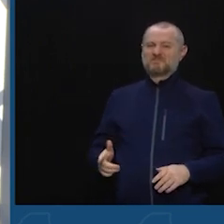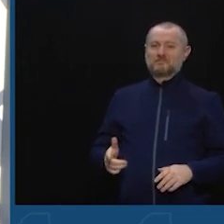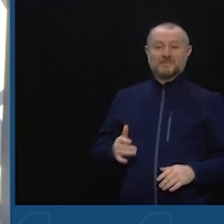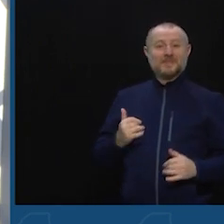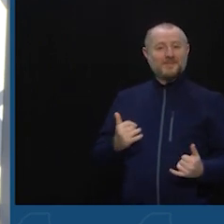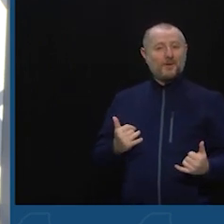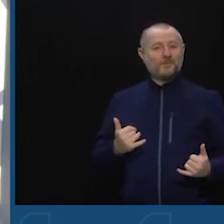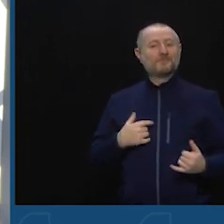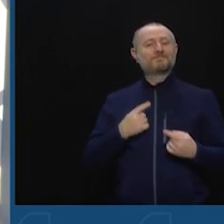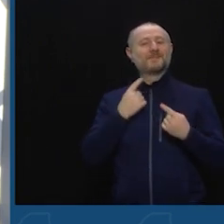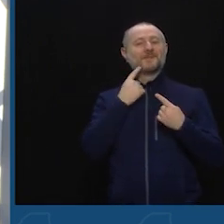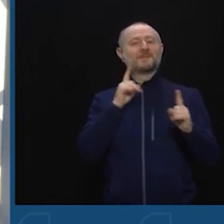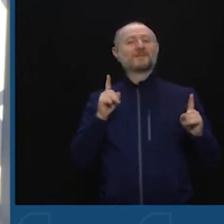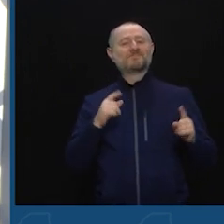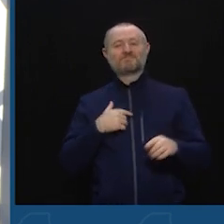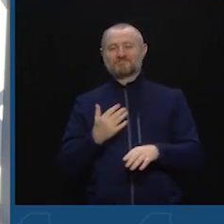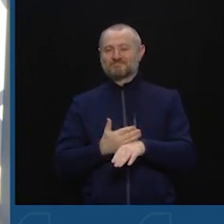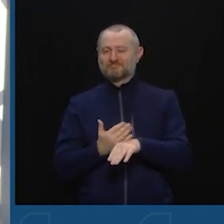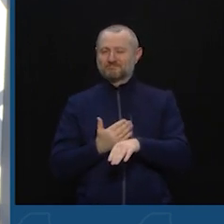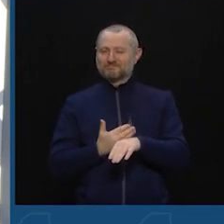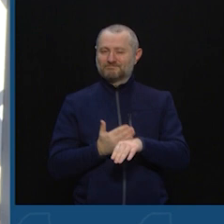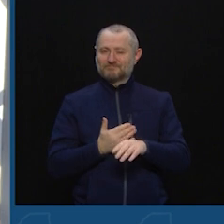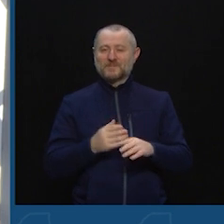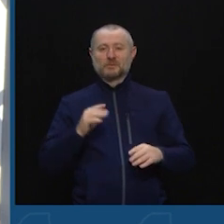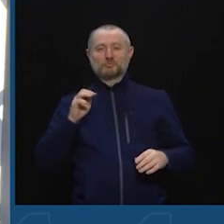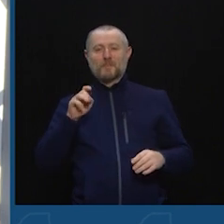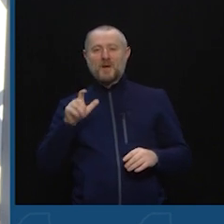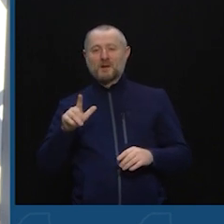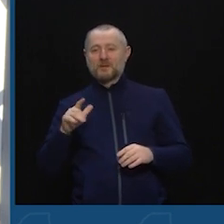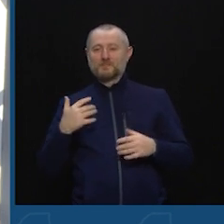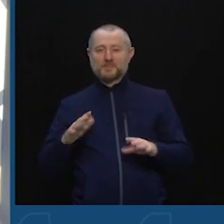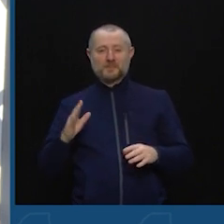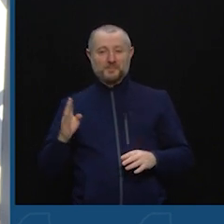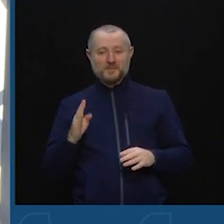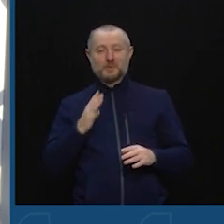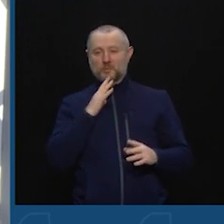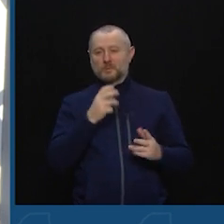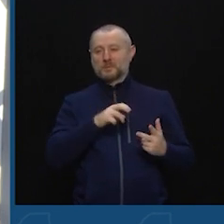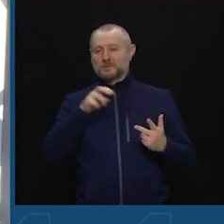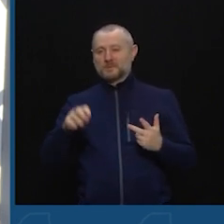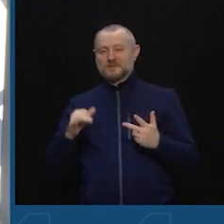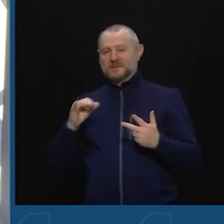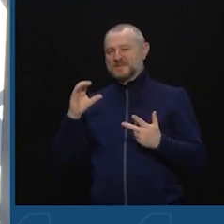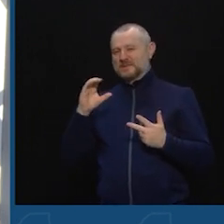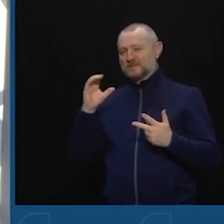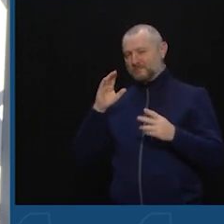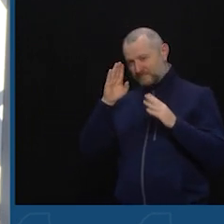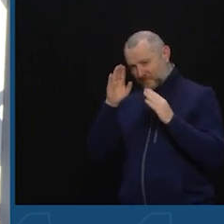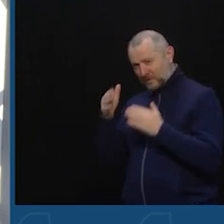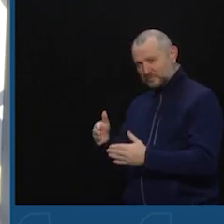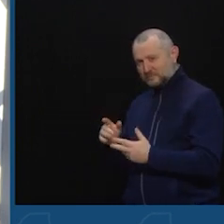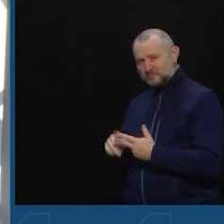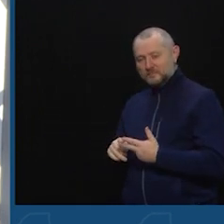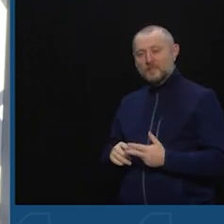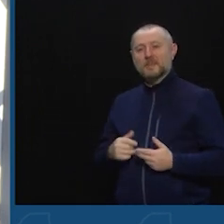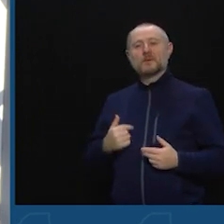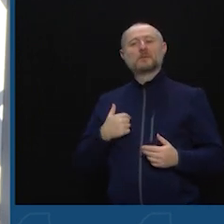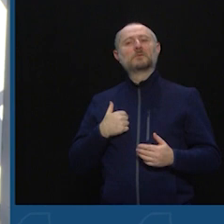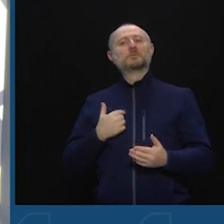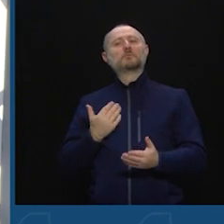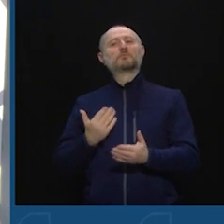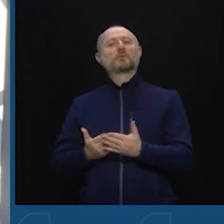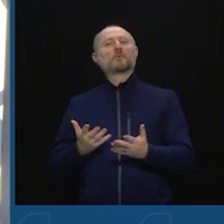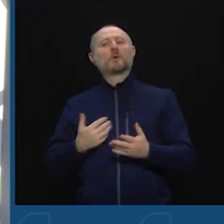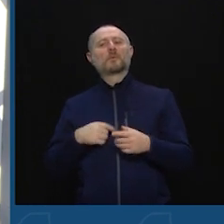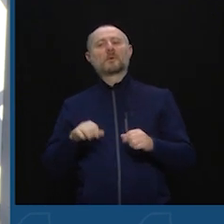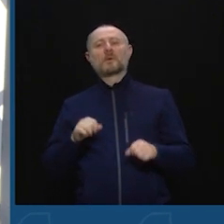did the terminals, reaching B and now moving on to C, it just shows what we could accomplish during the most